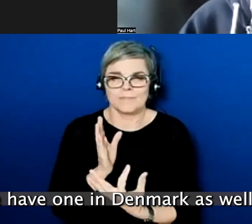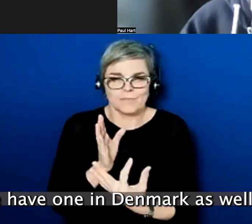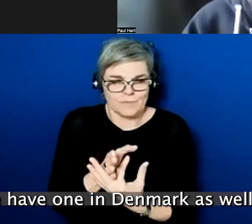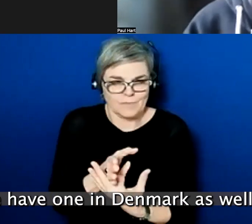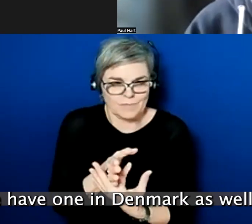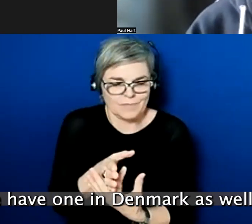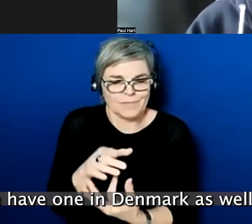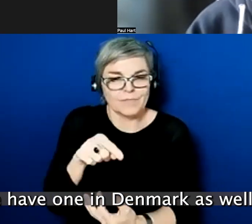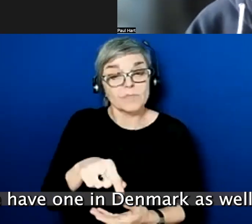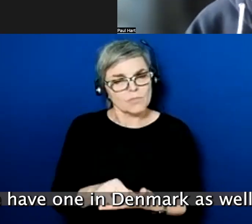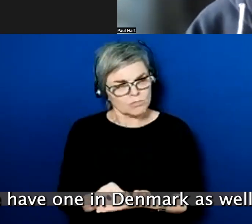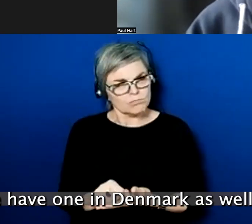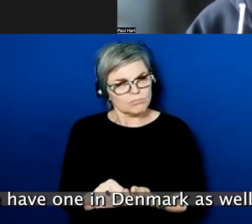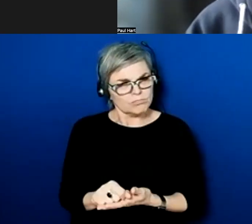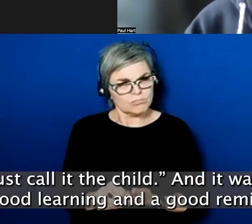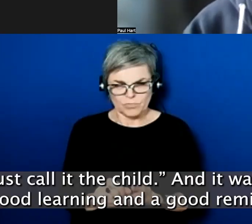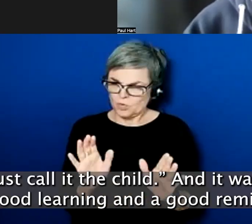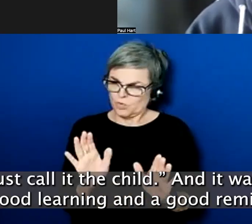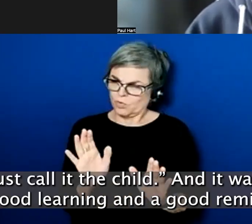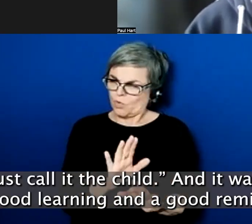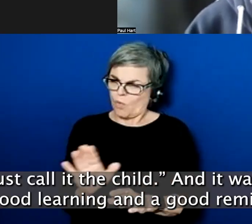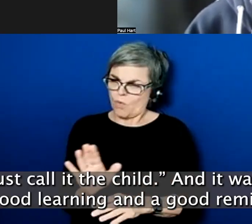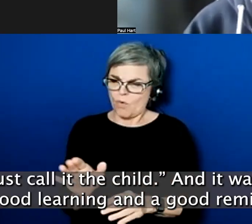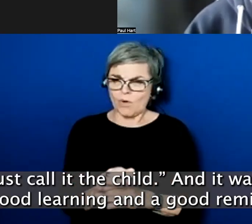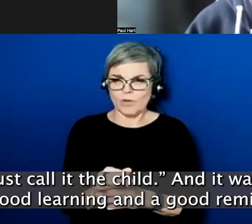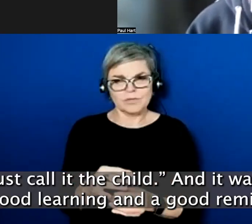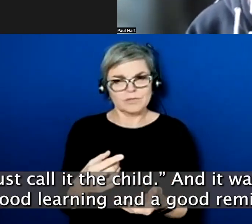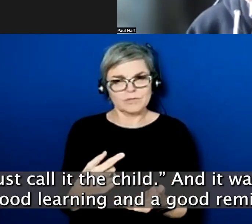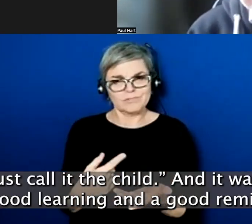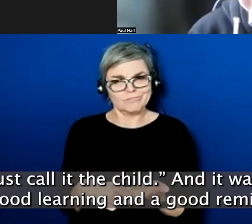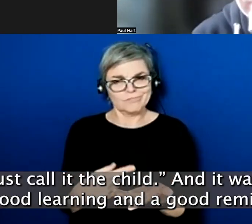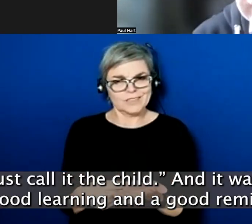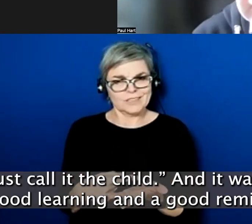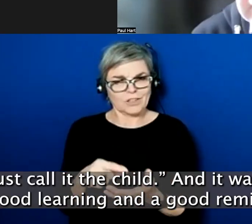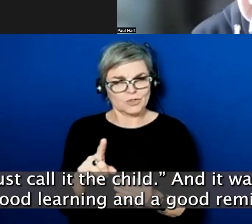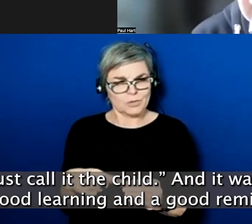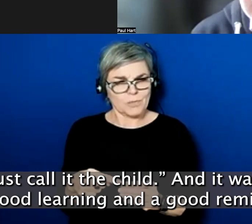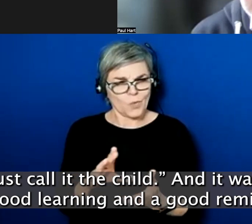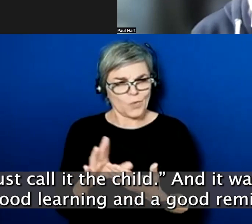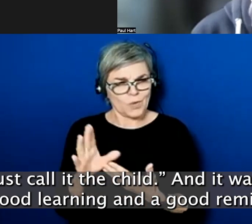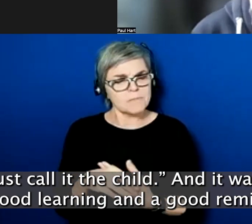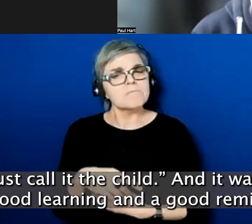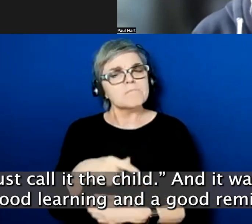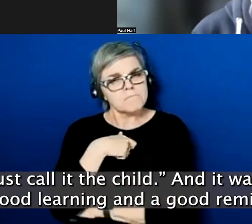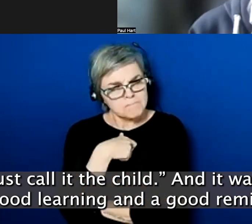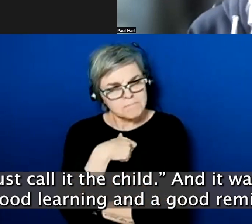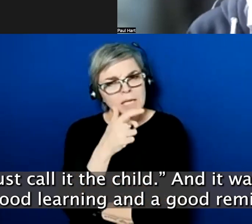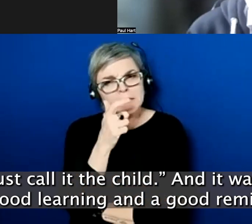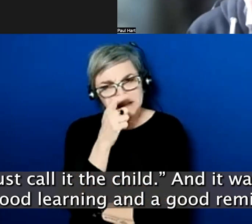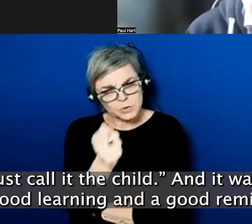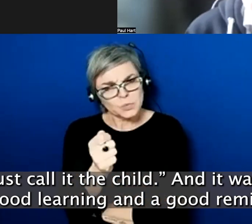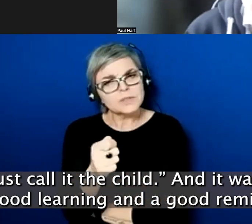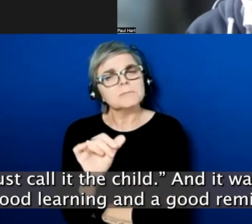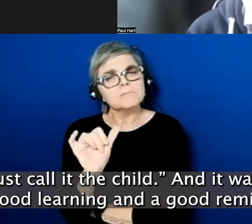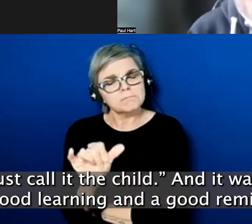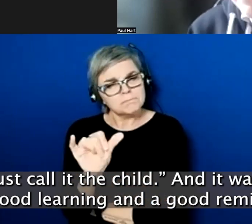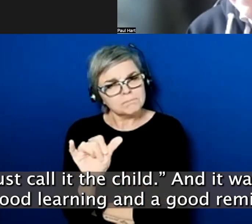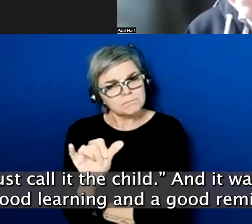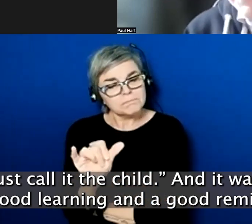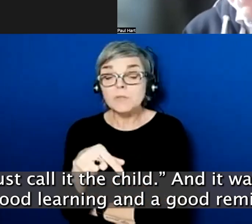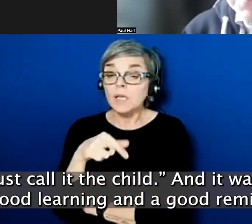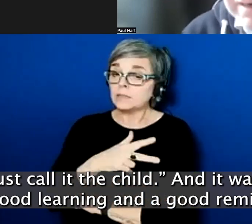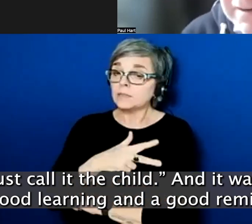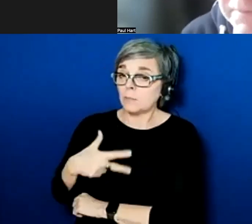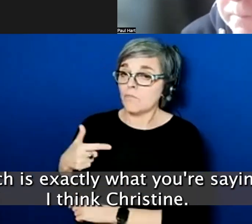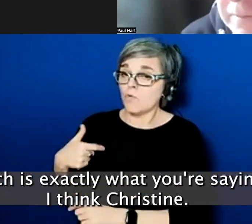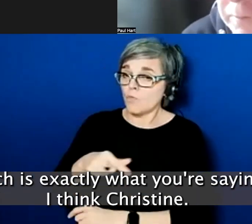We have one in Denmark as well. We just call it the child. And it was really a good learning and a